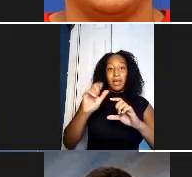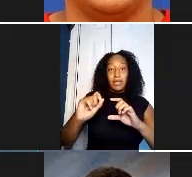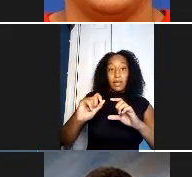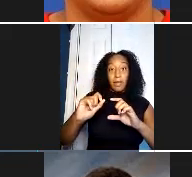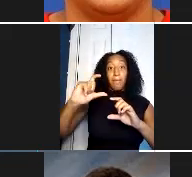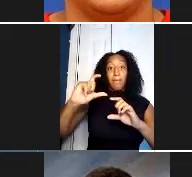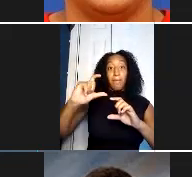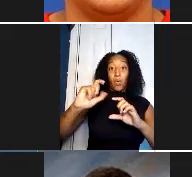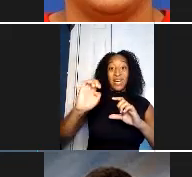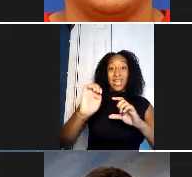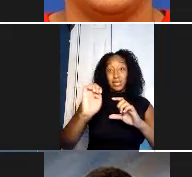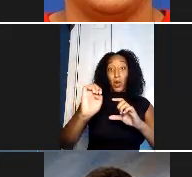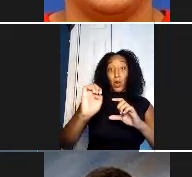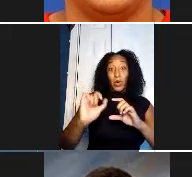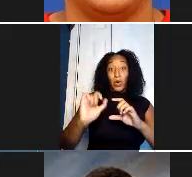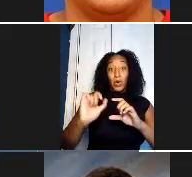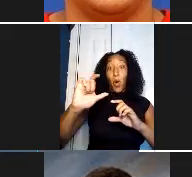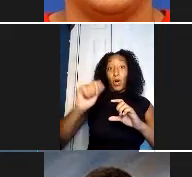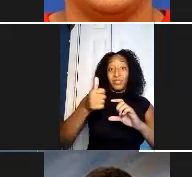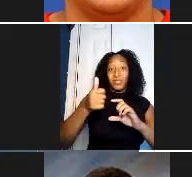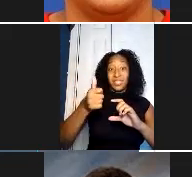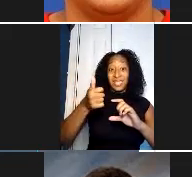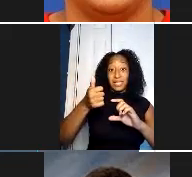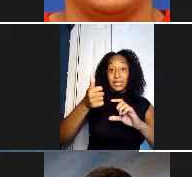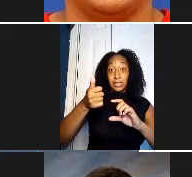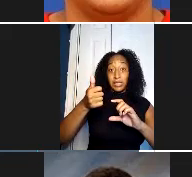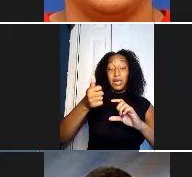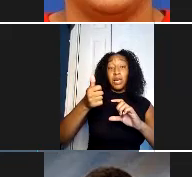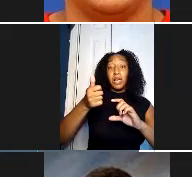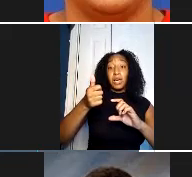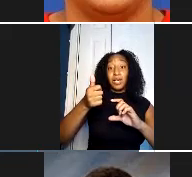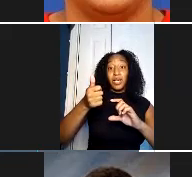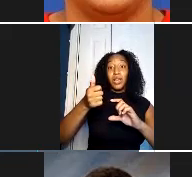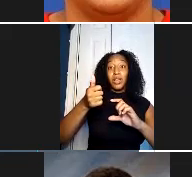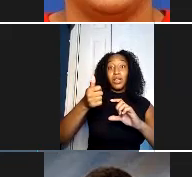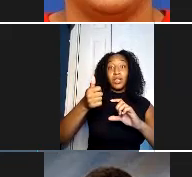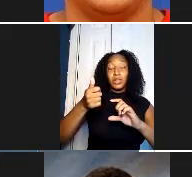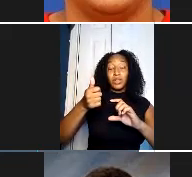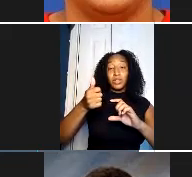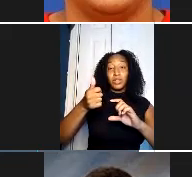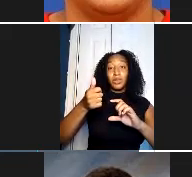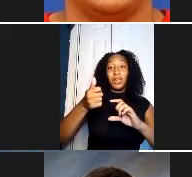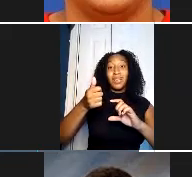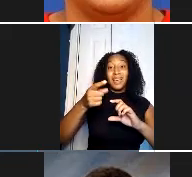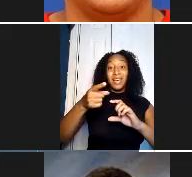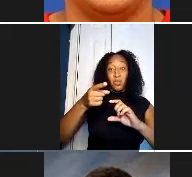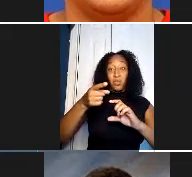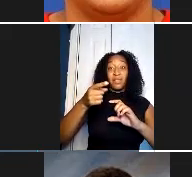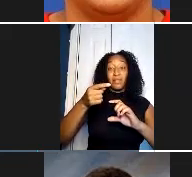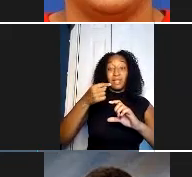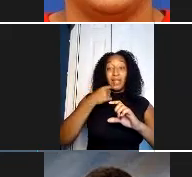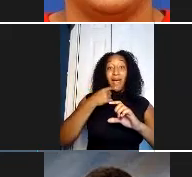mean the exponent. We've taken those powers of 10 and we've given them